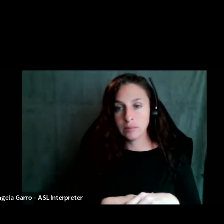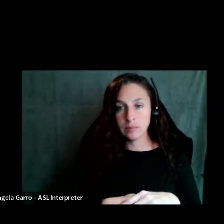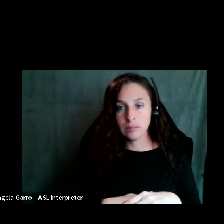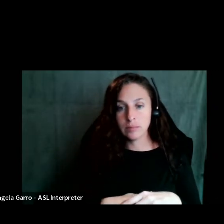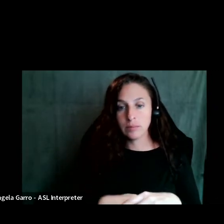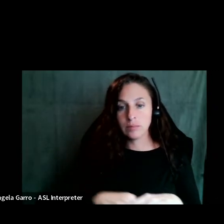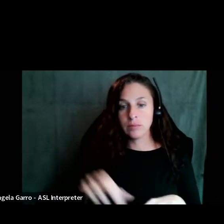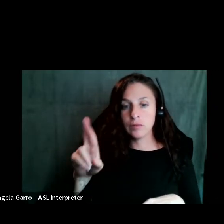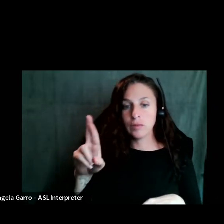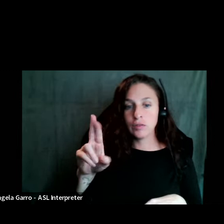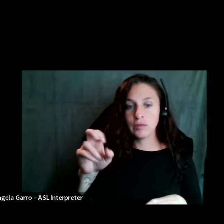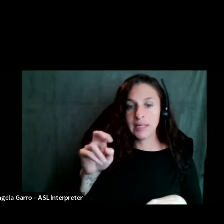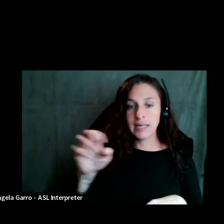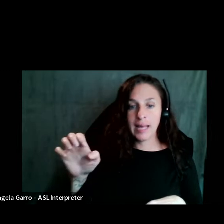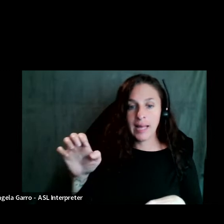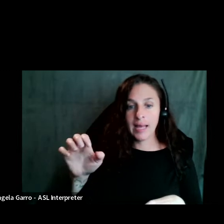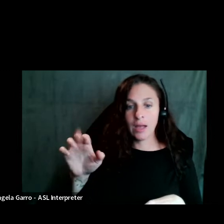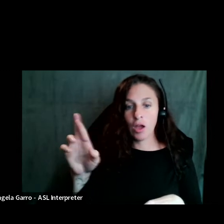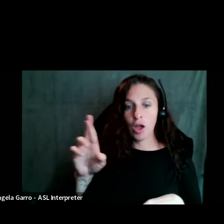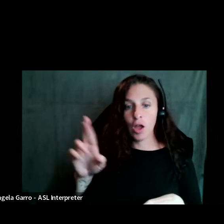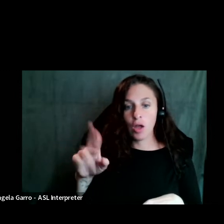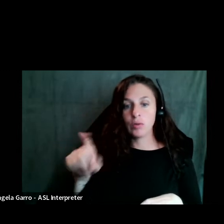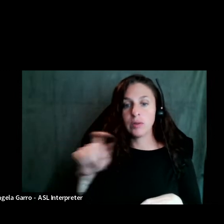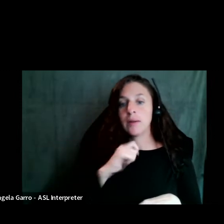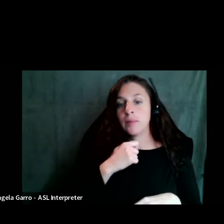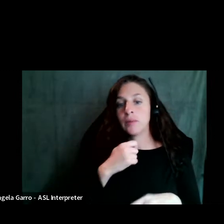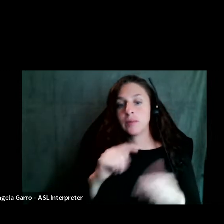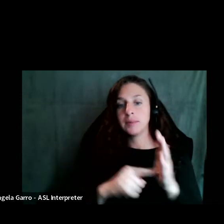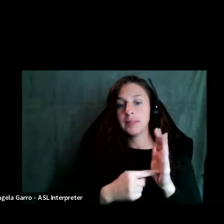Renee R., you may unmute and begin.